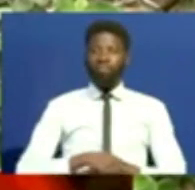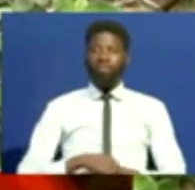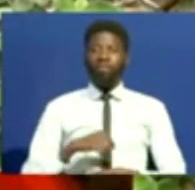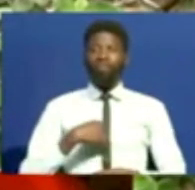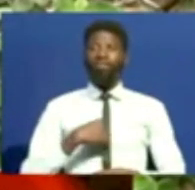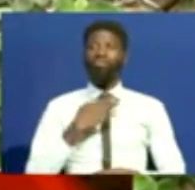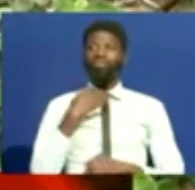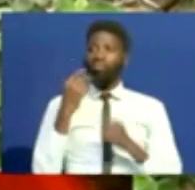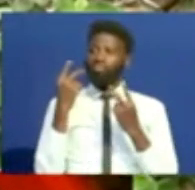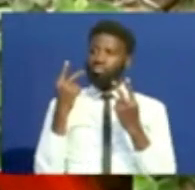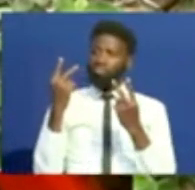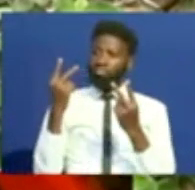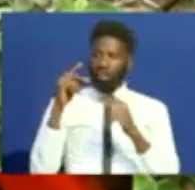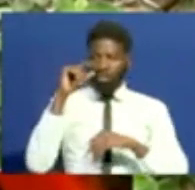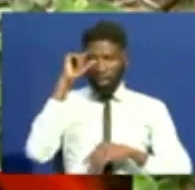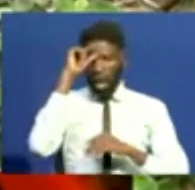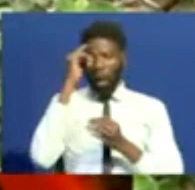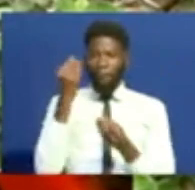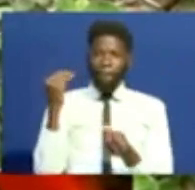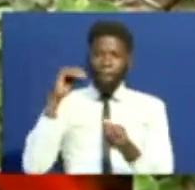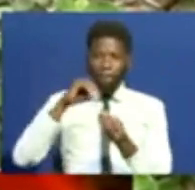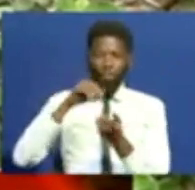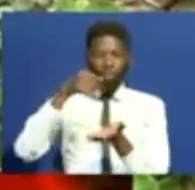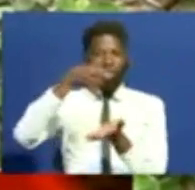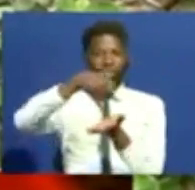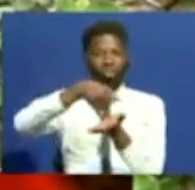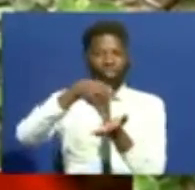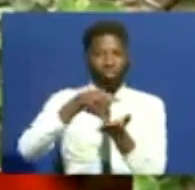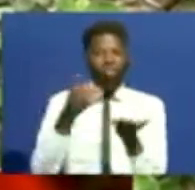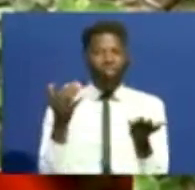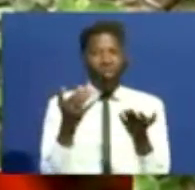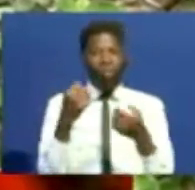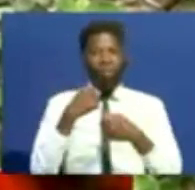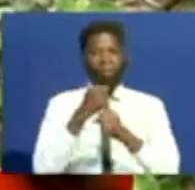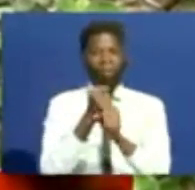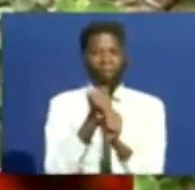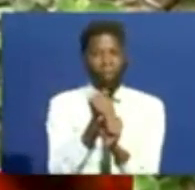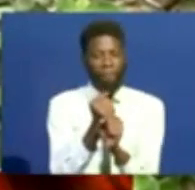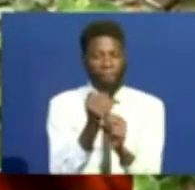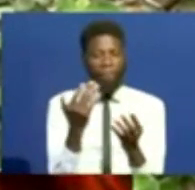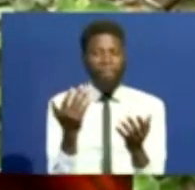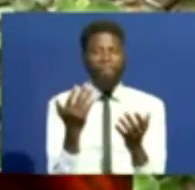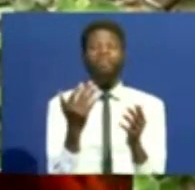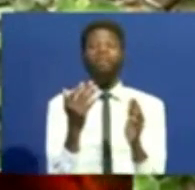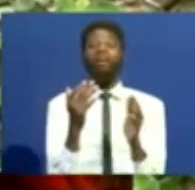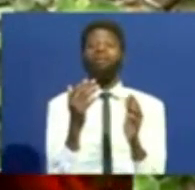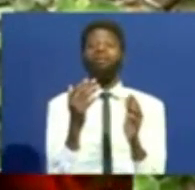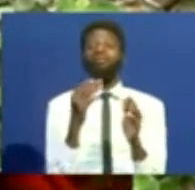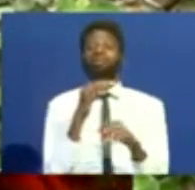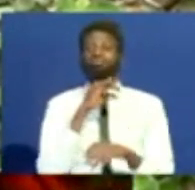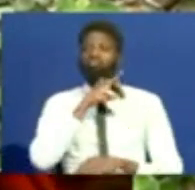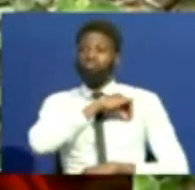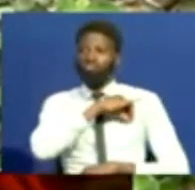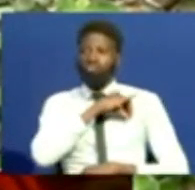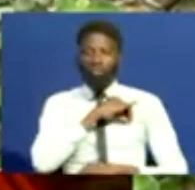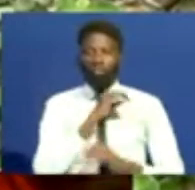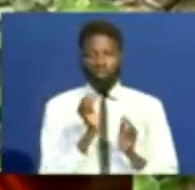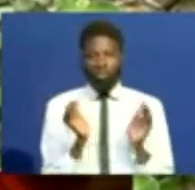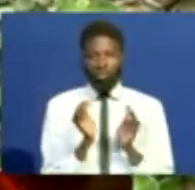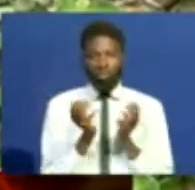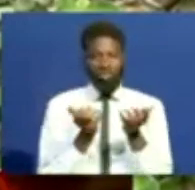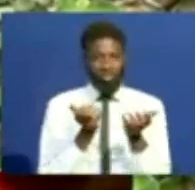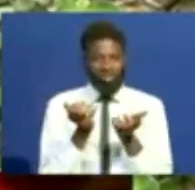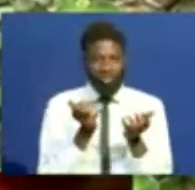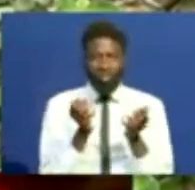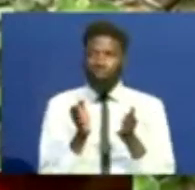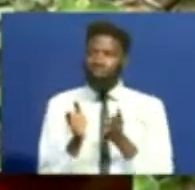government indulge more in creating incentives for micro, small, medium enterprises. There are many, many different